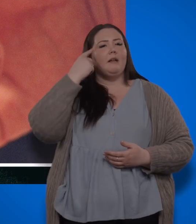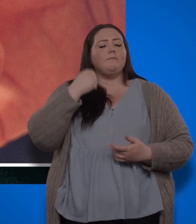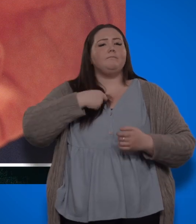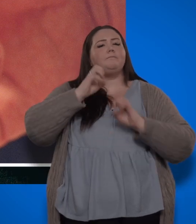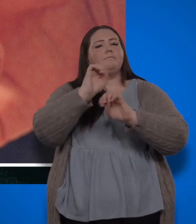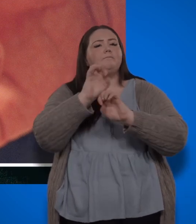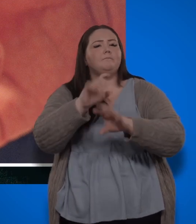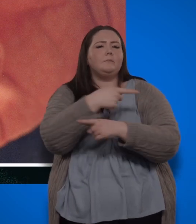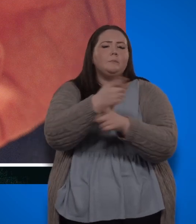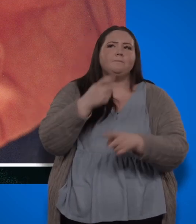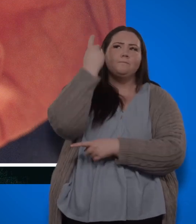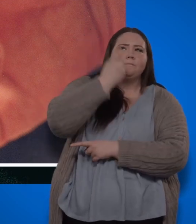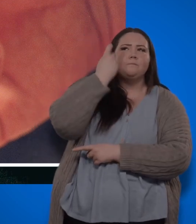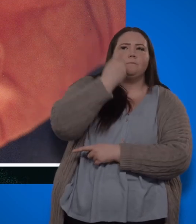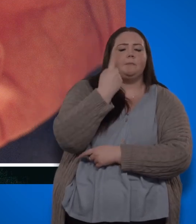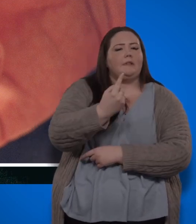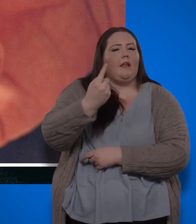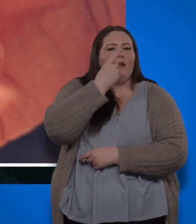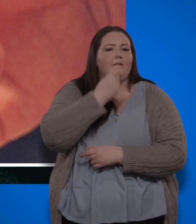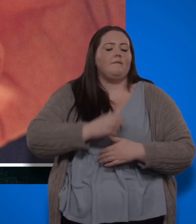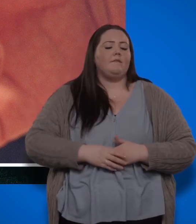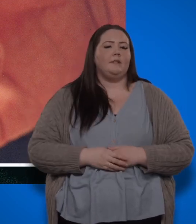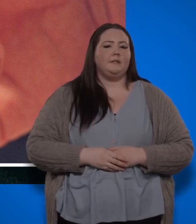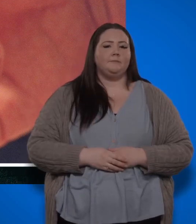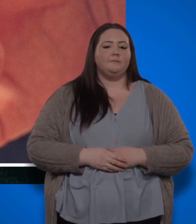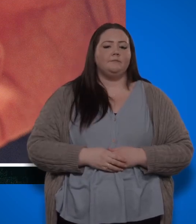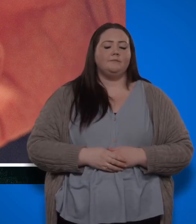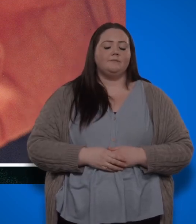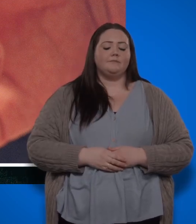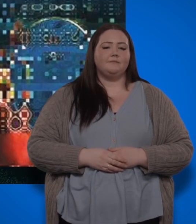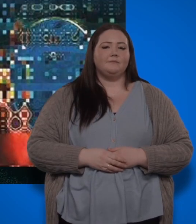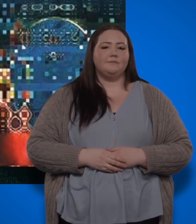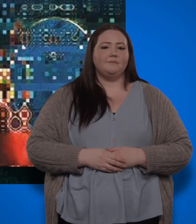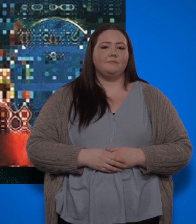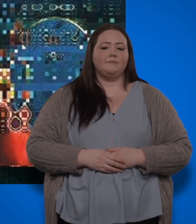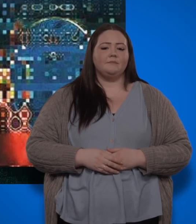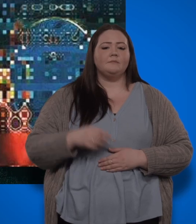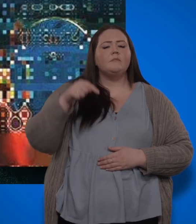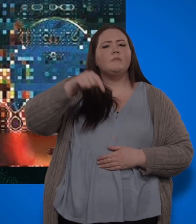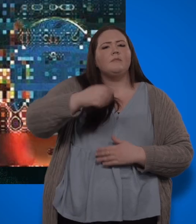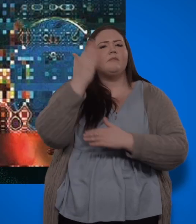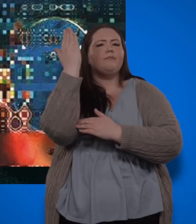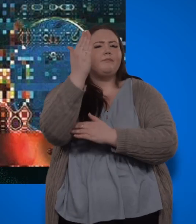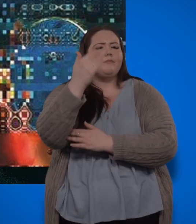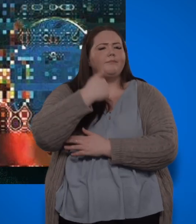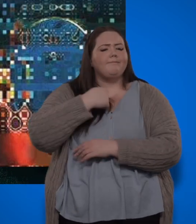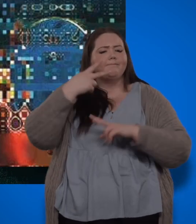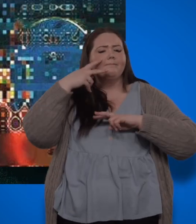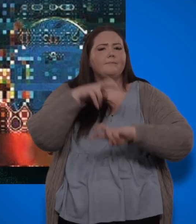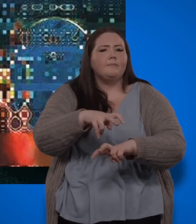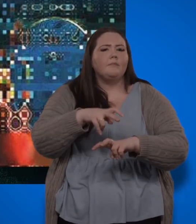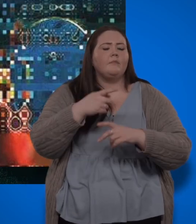these big questions. And in this talk, I'm going to be looking at some of the extraordinary advances